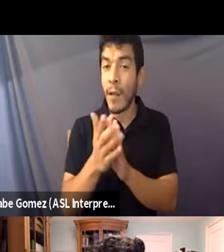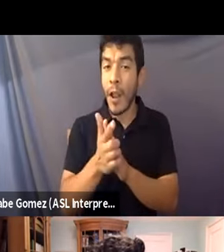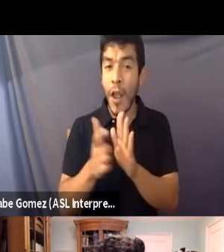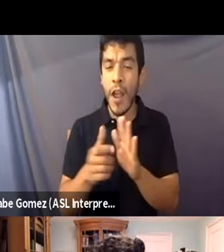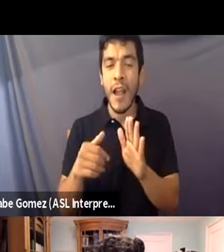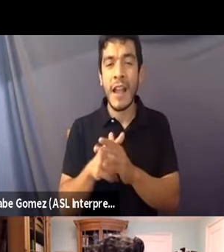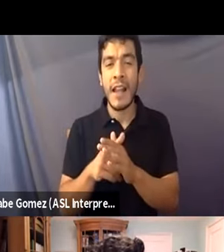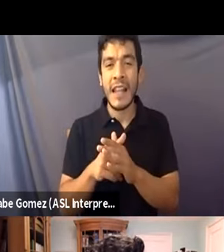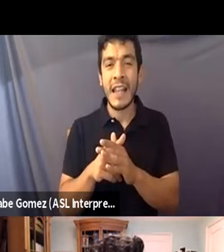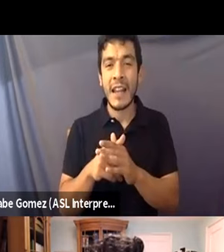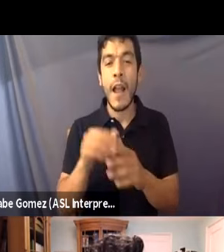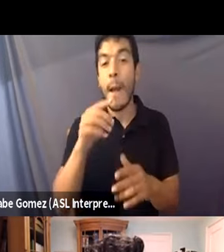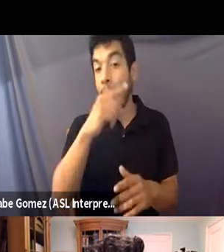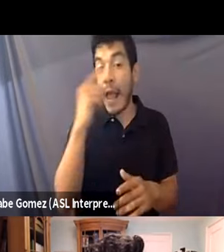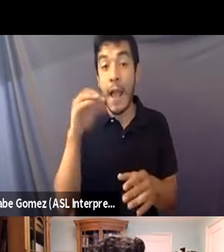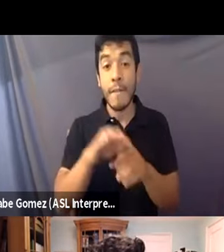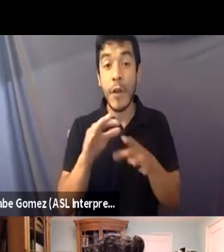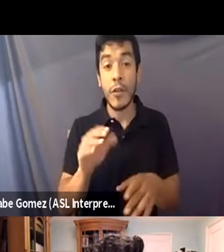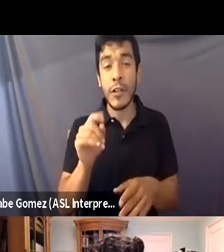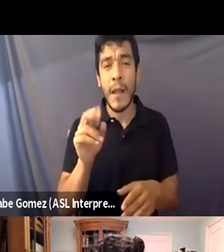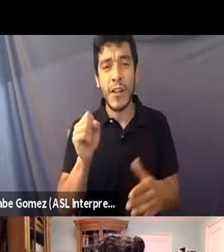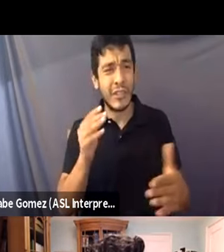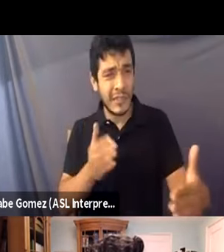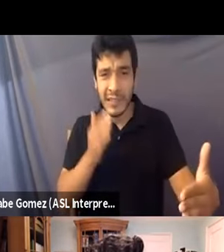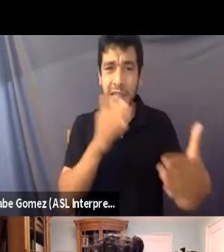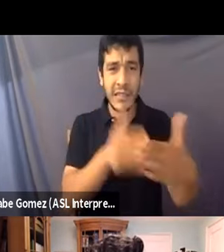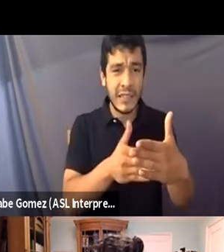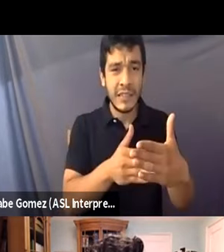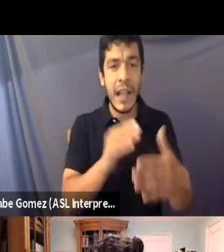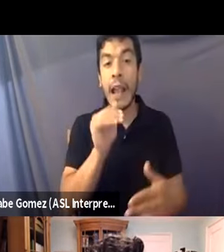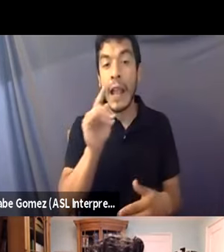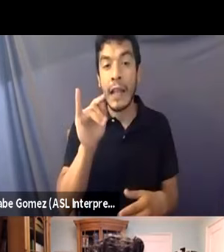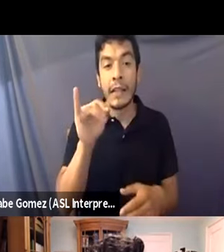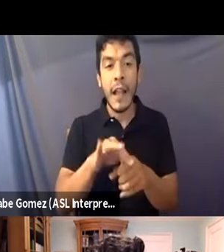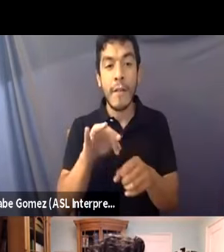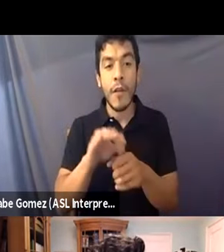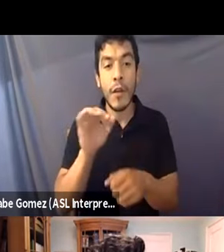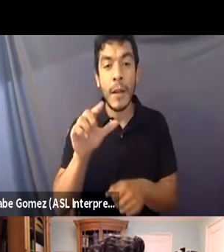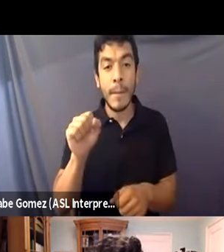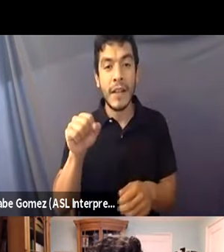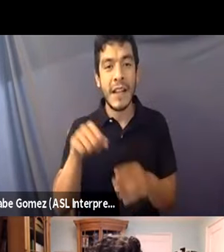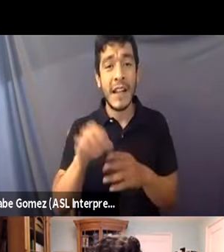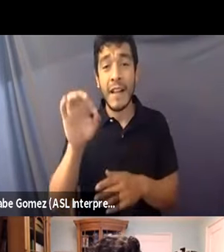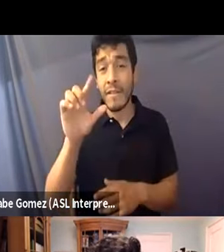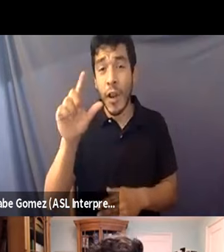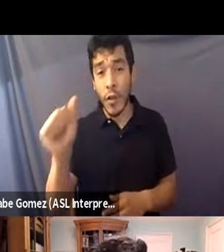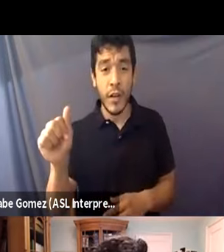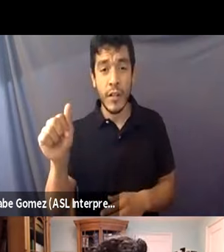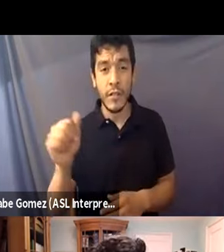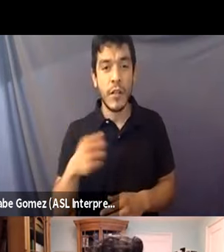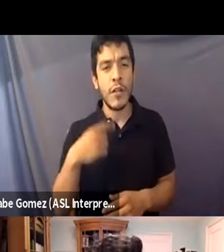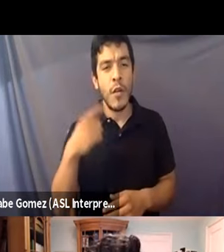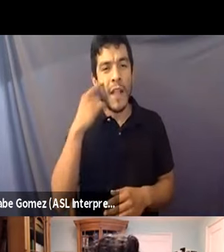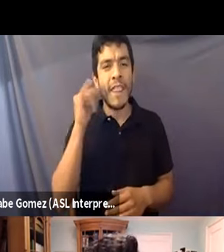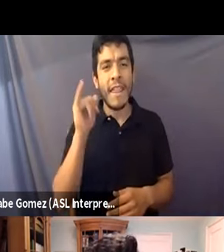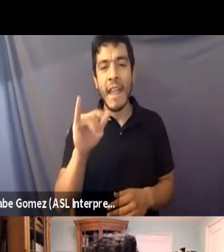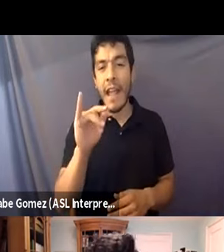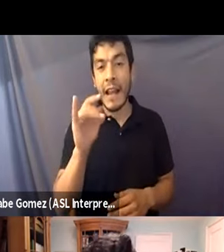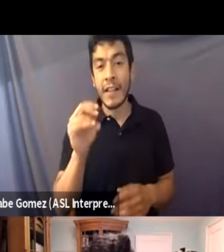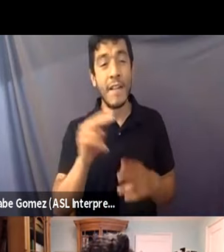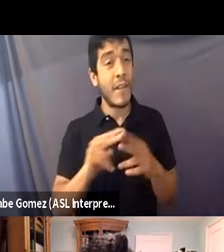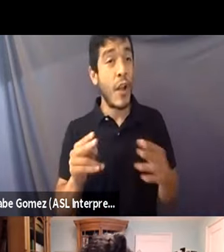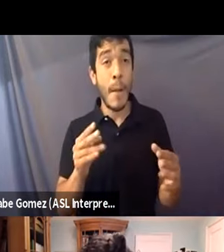filed challenging the anti-voting bills in Florida. So, I mean, I think that litigation is a powerful tool,